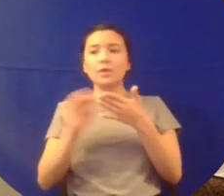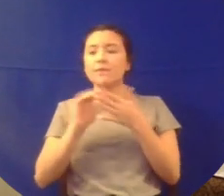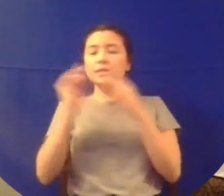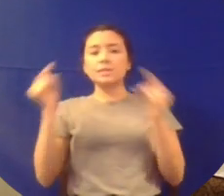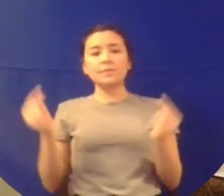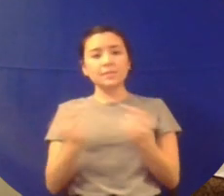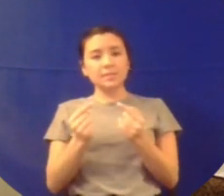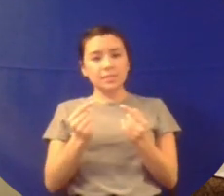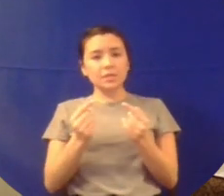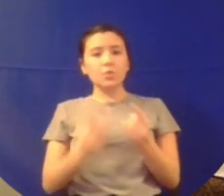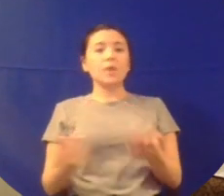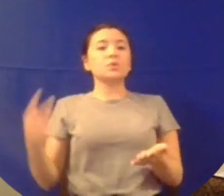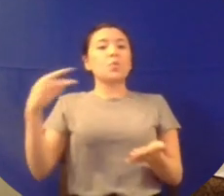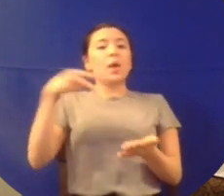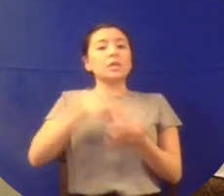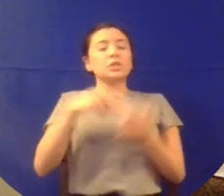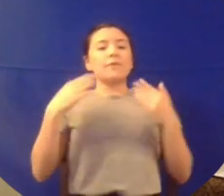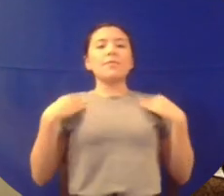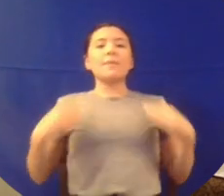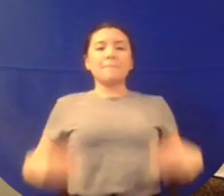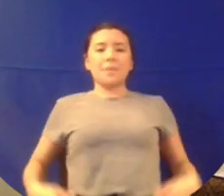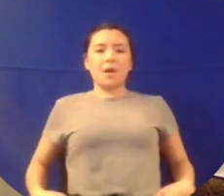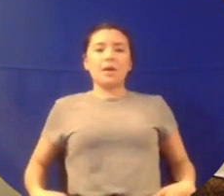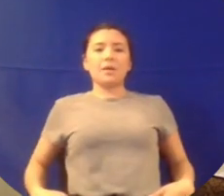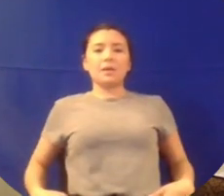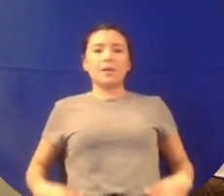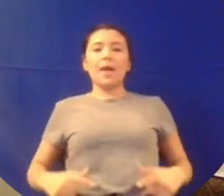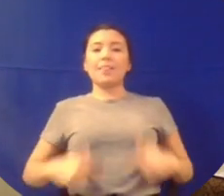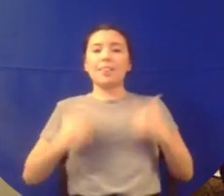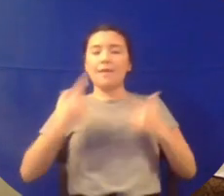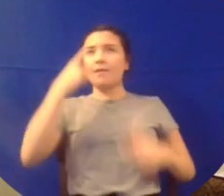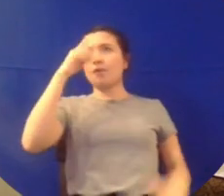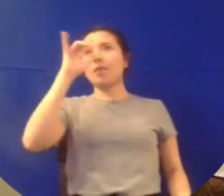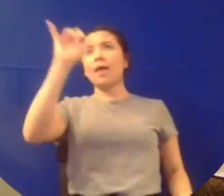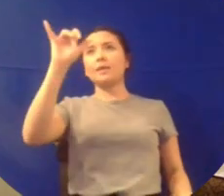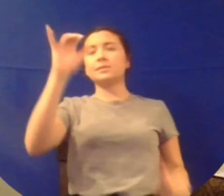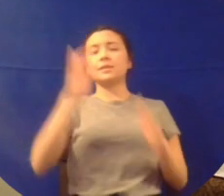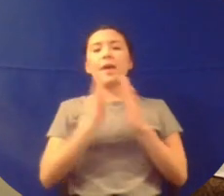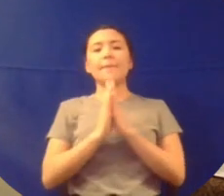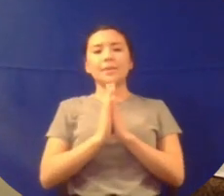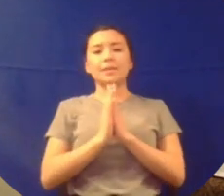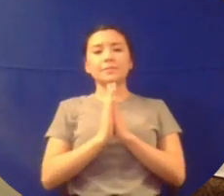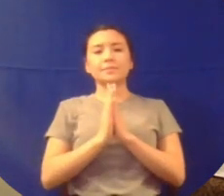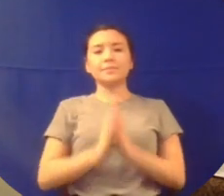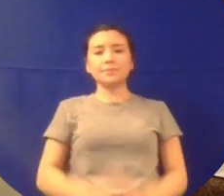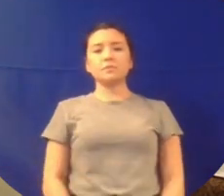sins, the resurrection of the body, and life everlasting. Amen.